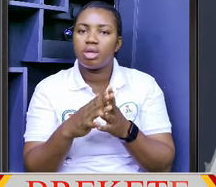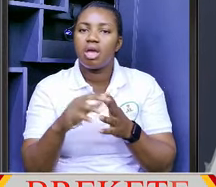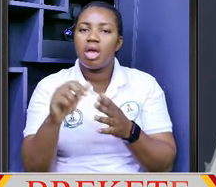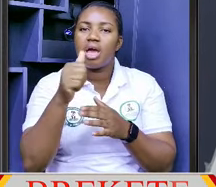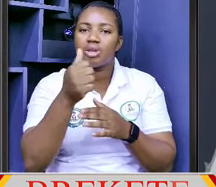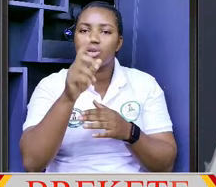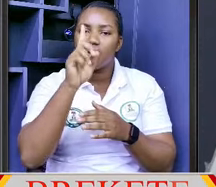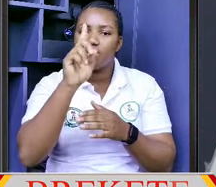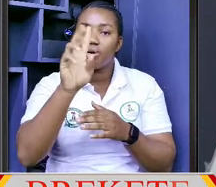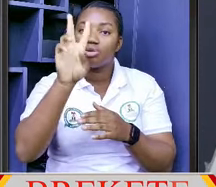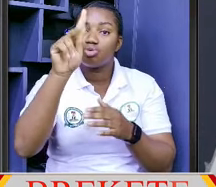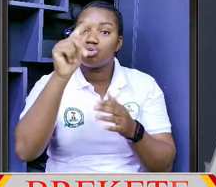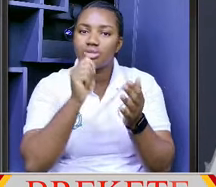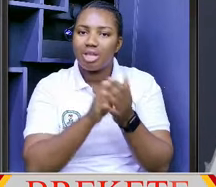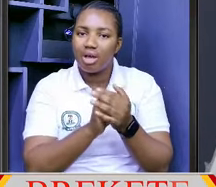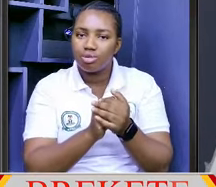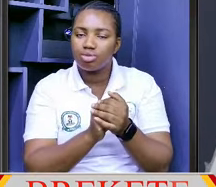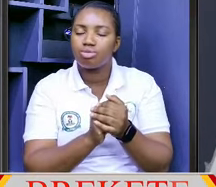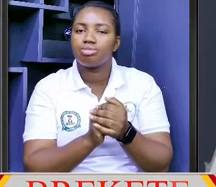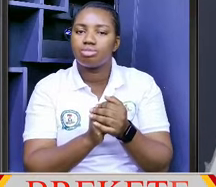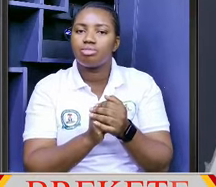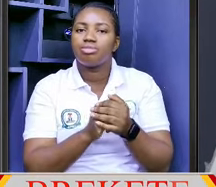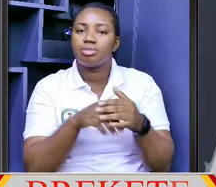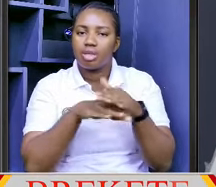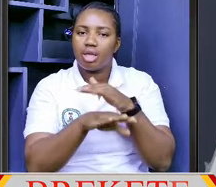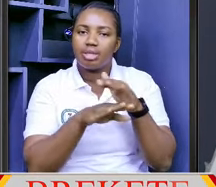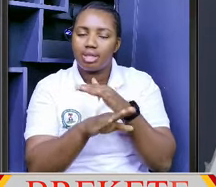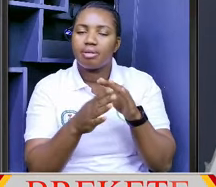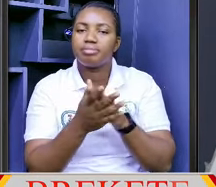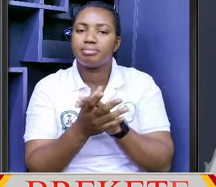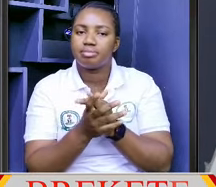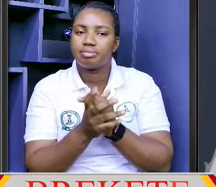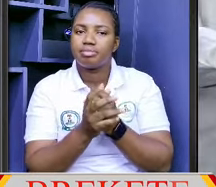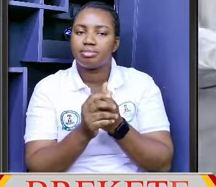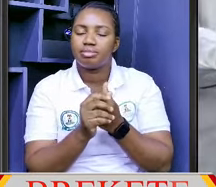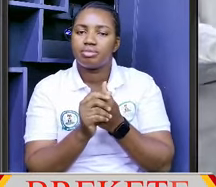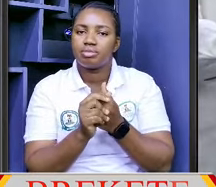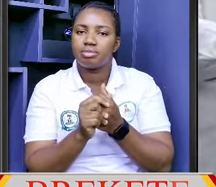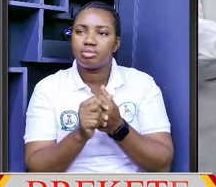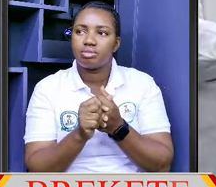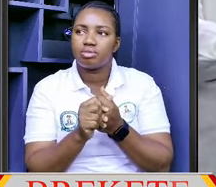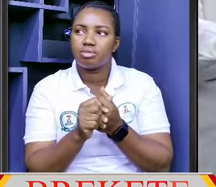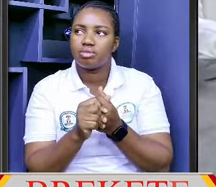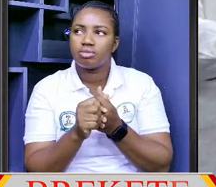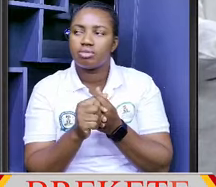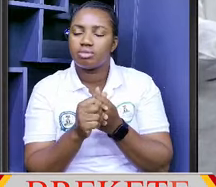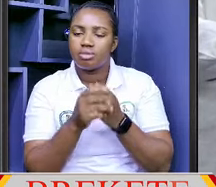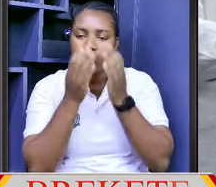2,000 naira. It's a woman in the studio. Temitayo, Martin Orekoya.